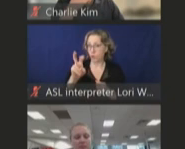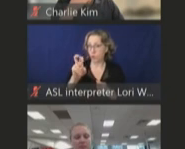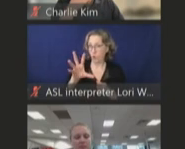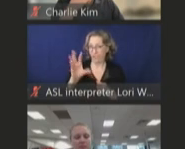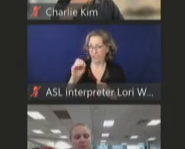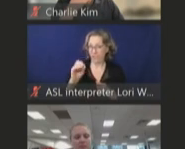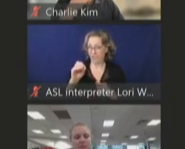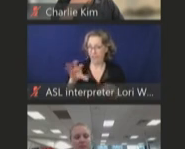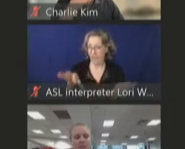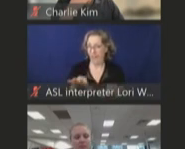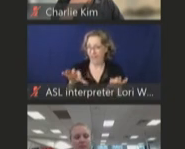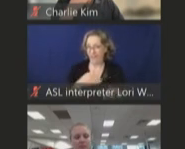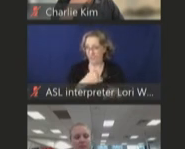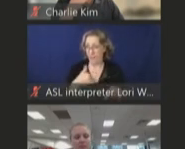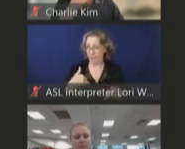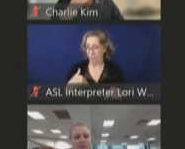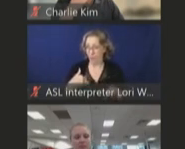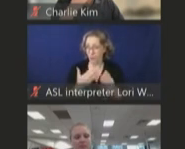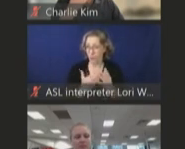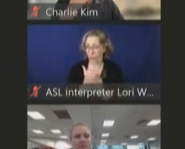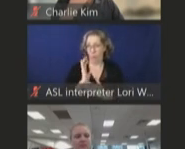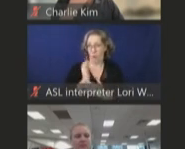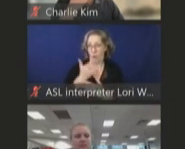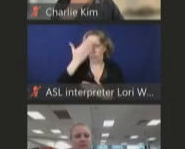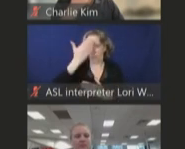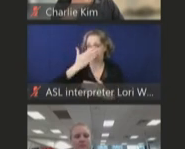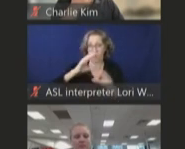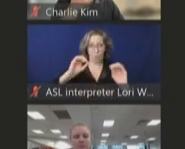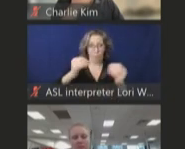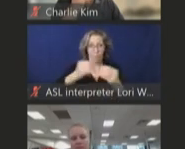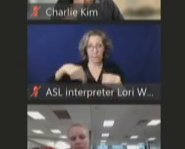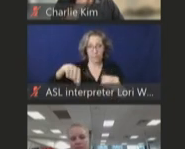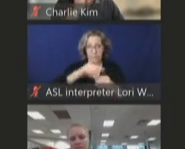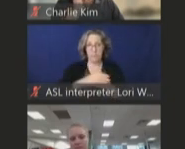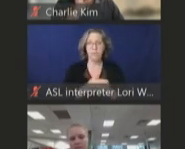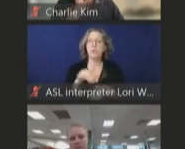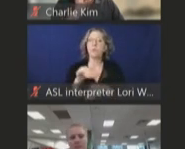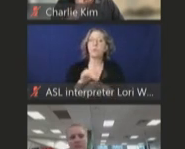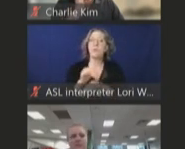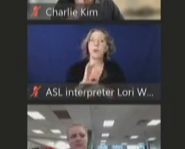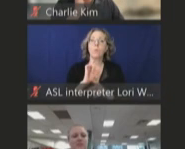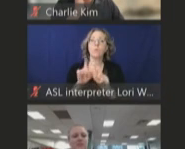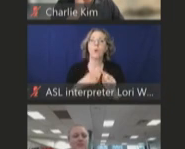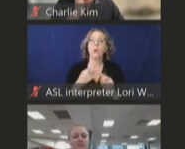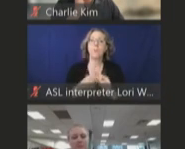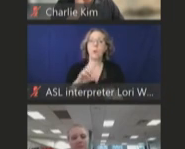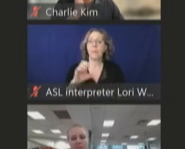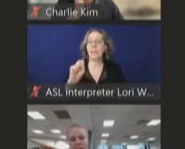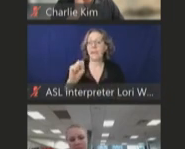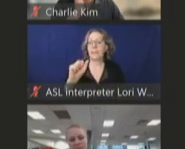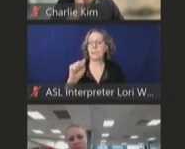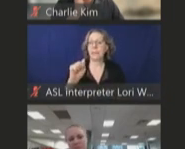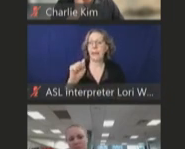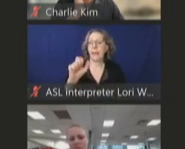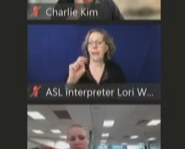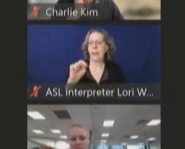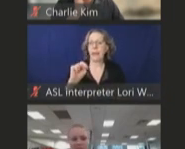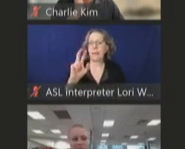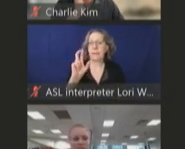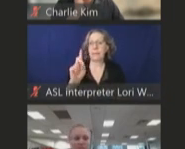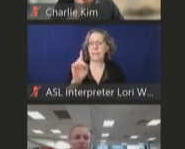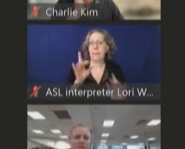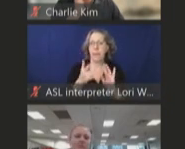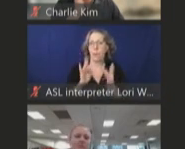office. Tonight we're gonna be highlighting the SAND network, which is the Sensory, Ambulatory, and Neurodiversity